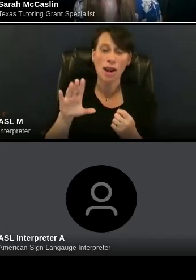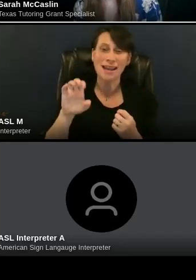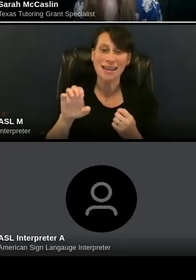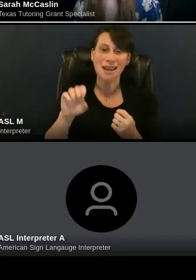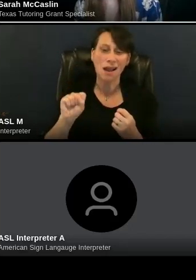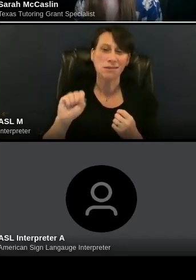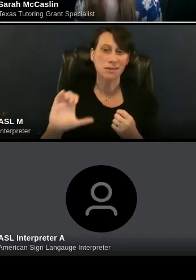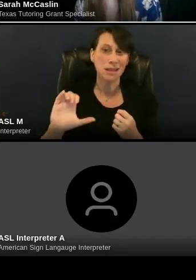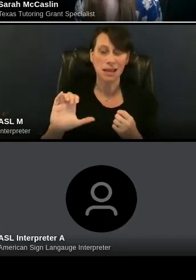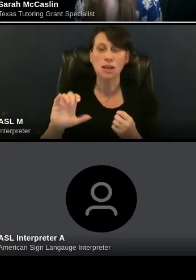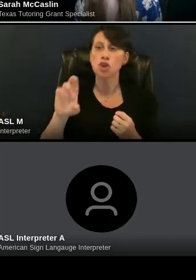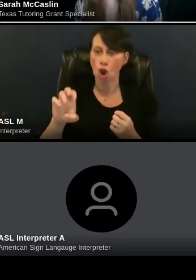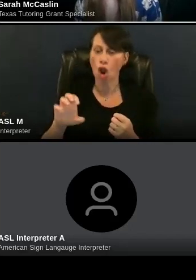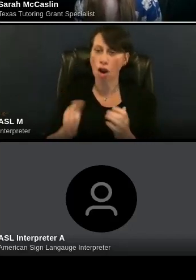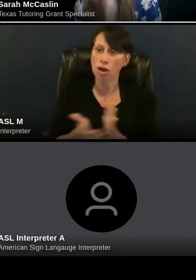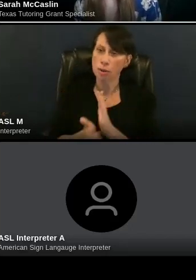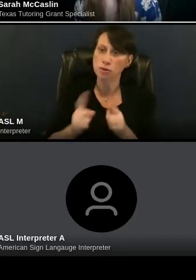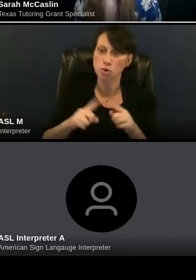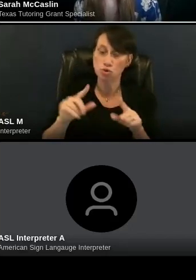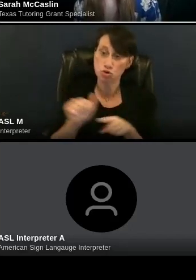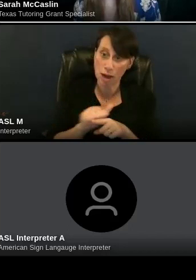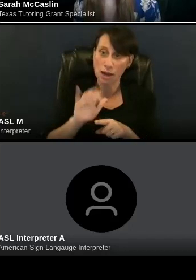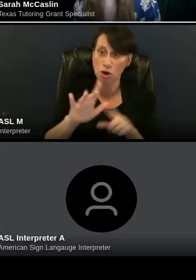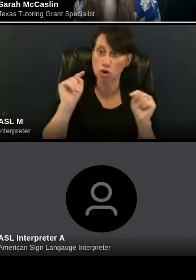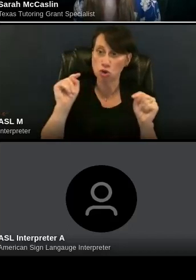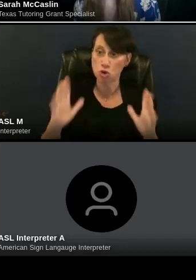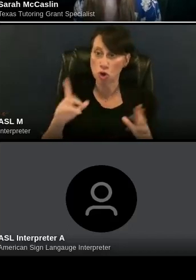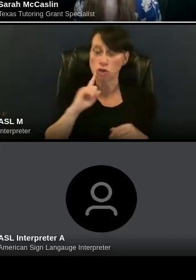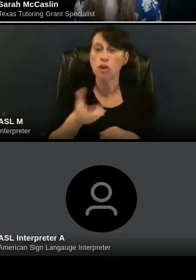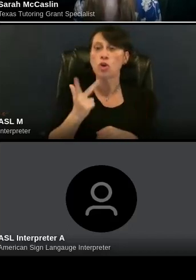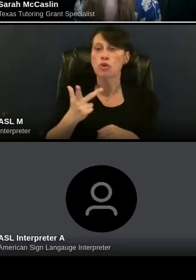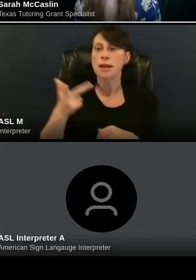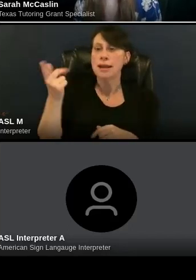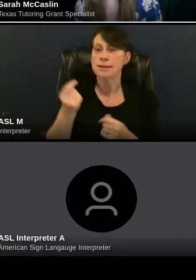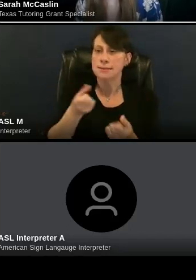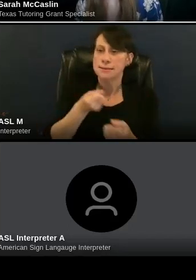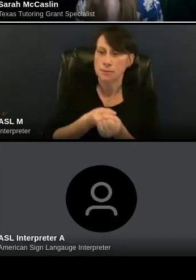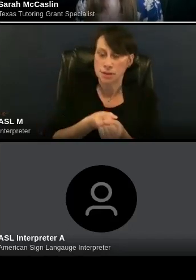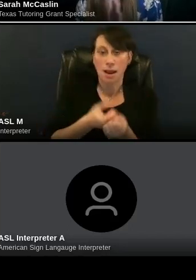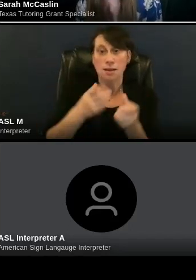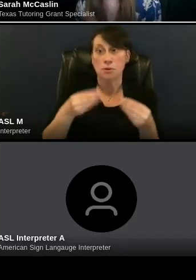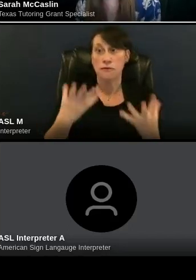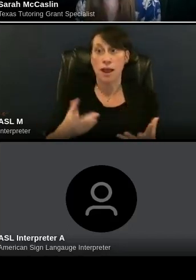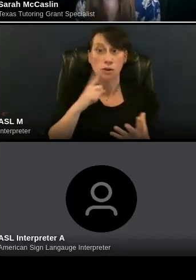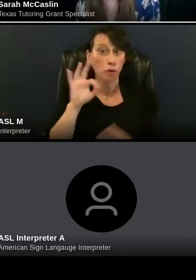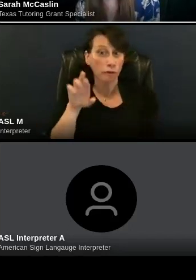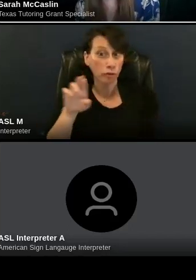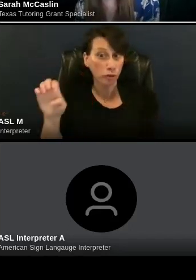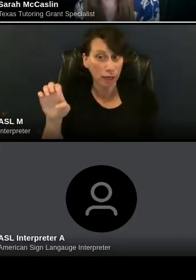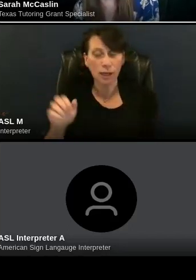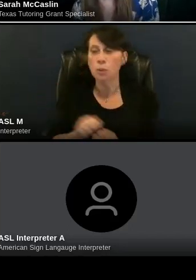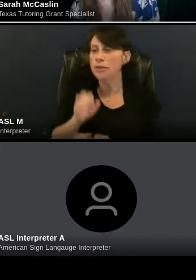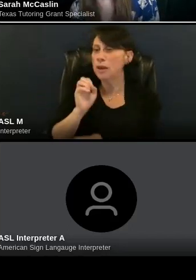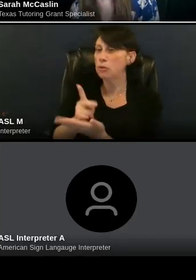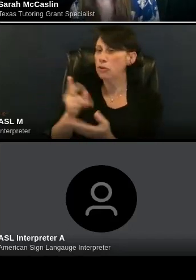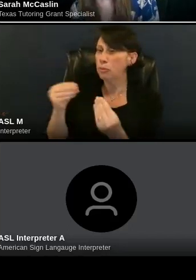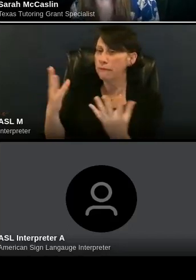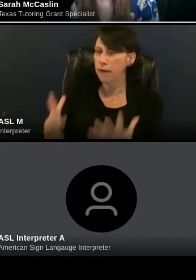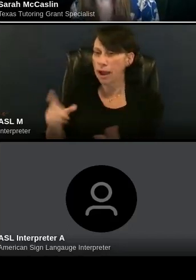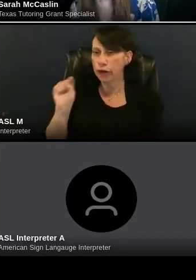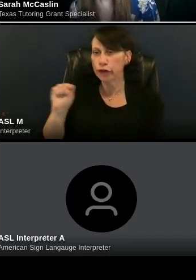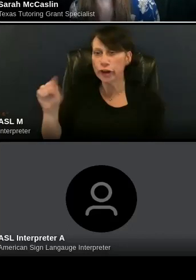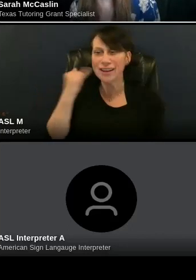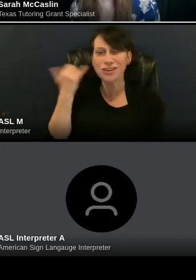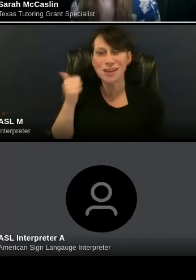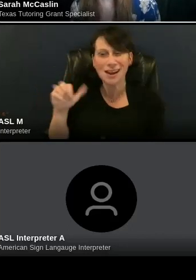are equipped to train your tutors on those 3 subsidized providers for free. With the approved providers, if there